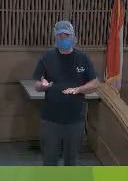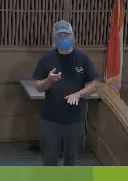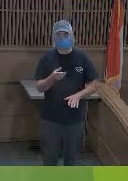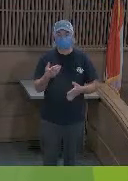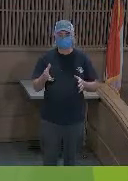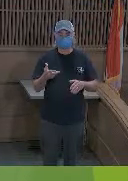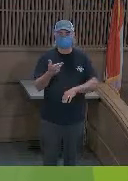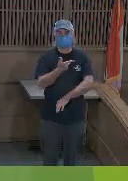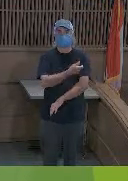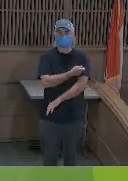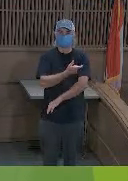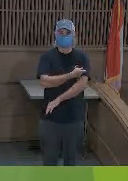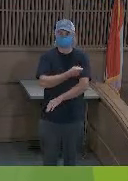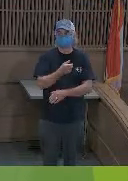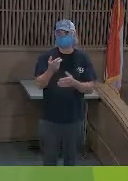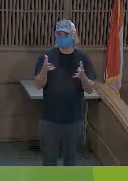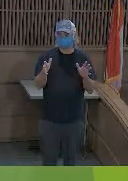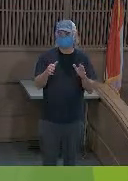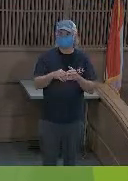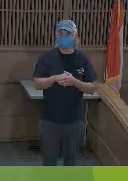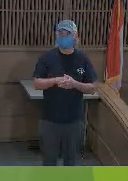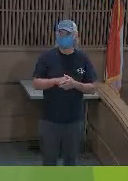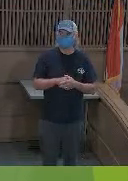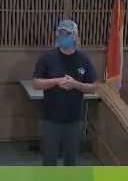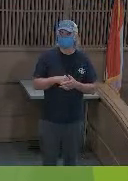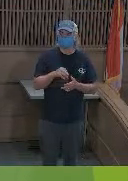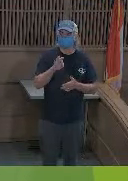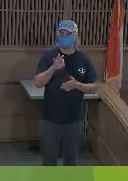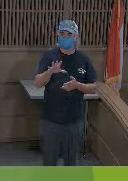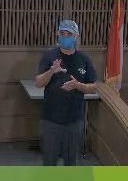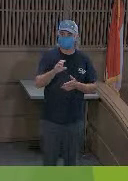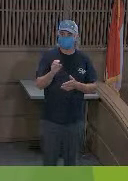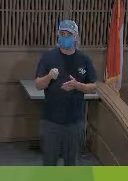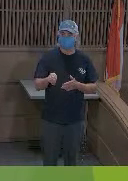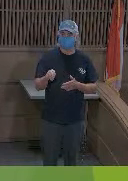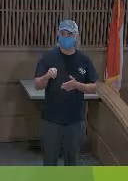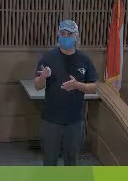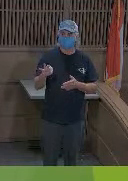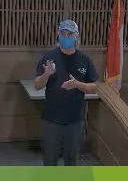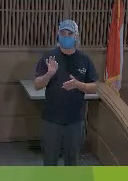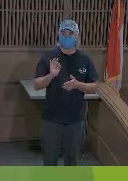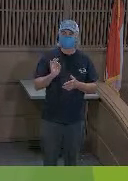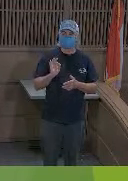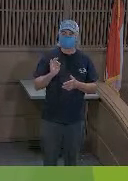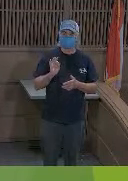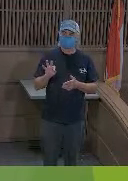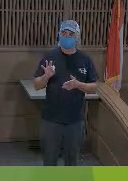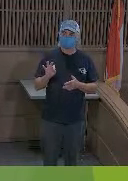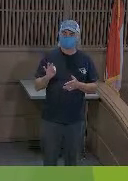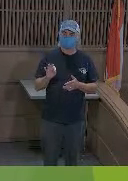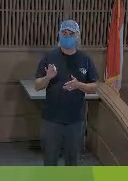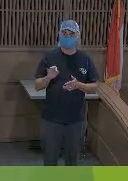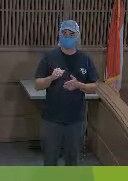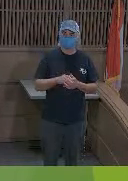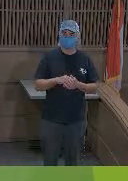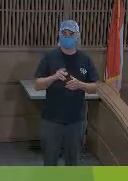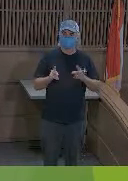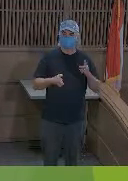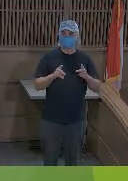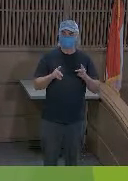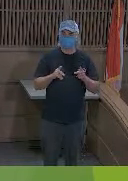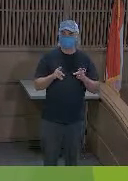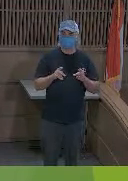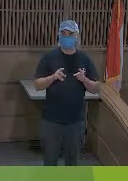Almost 95% of Dougherty County's population, 65 and older, have been